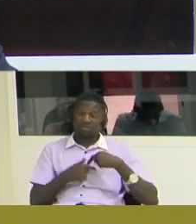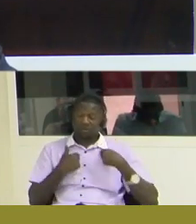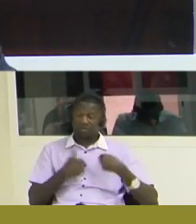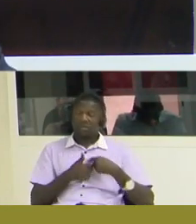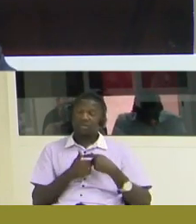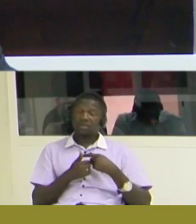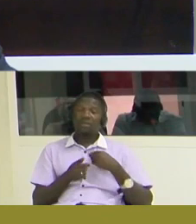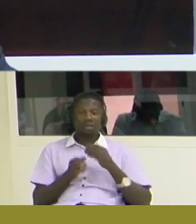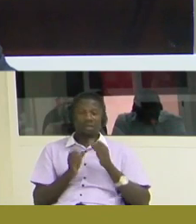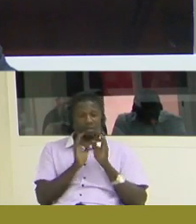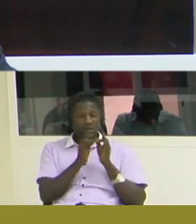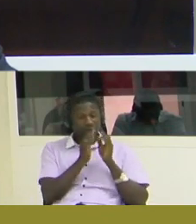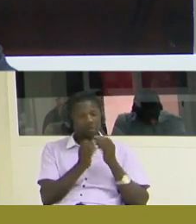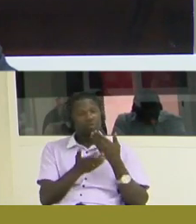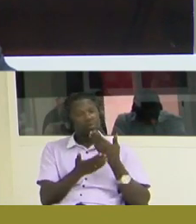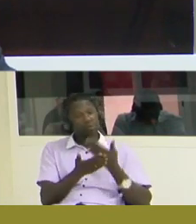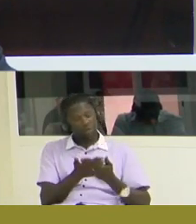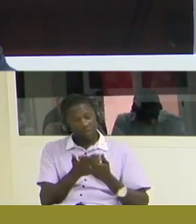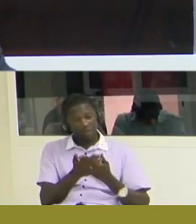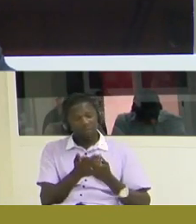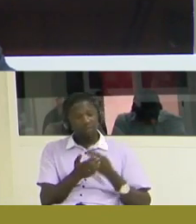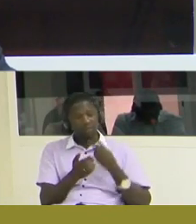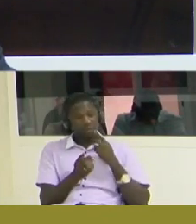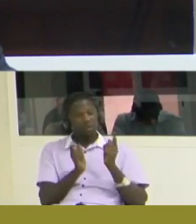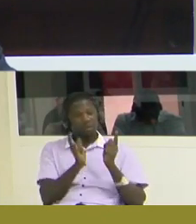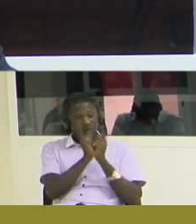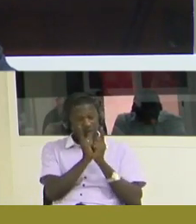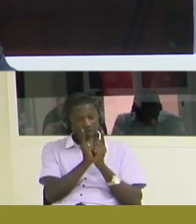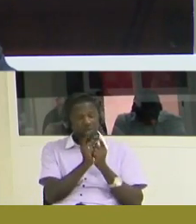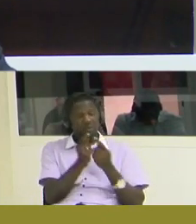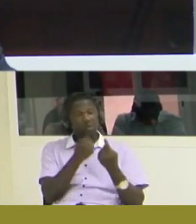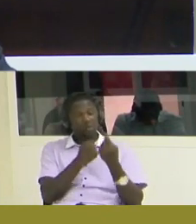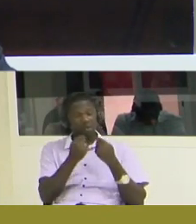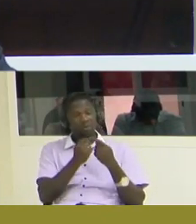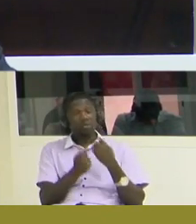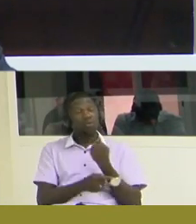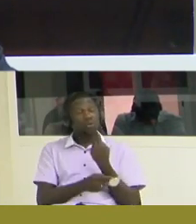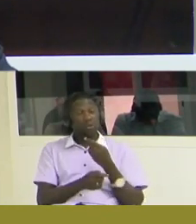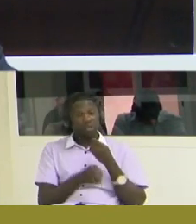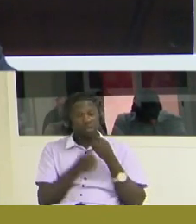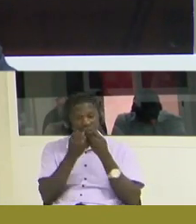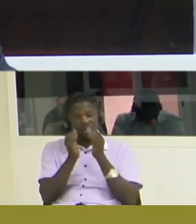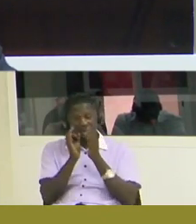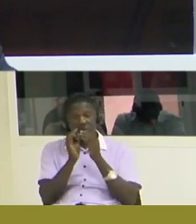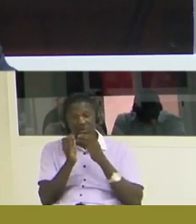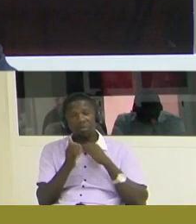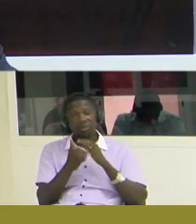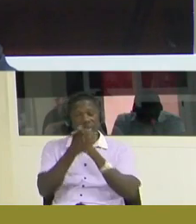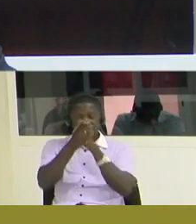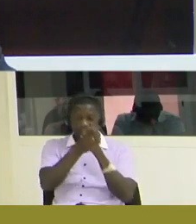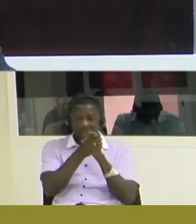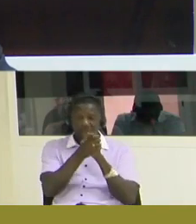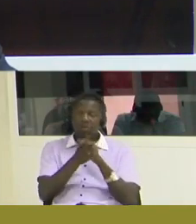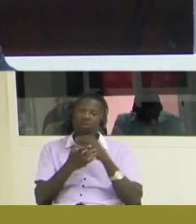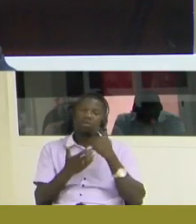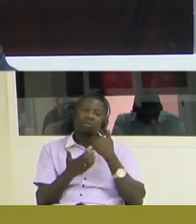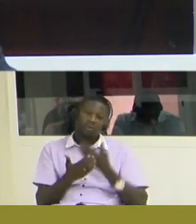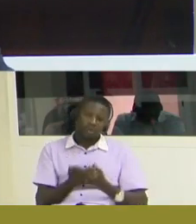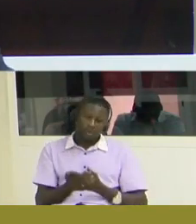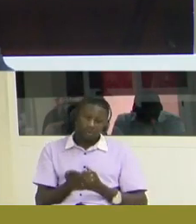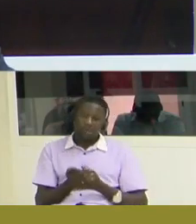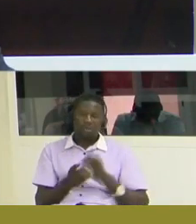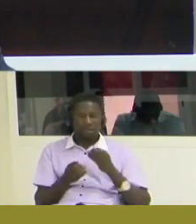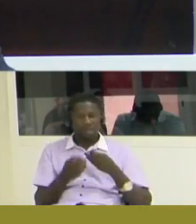him please if you see him again not only give him my regards but please offer my apology I am